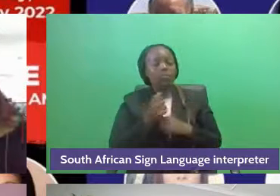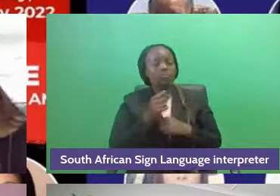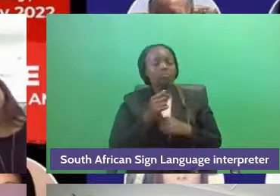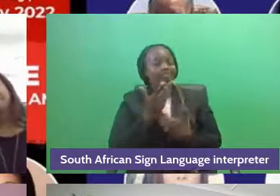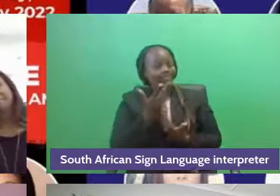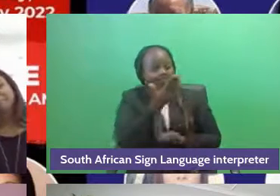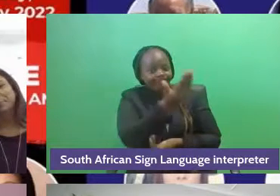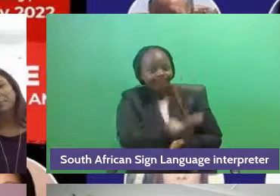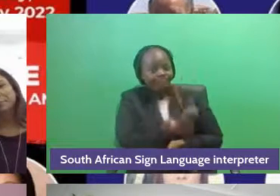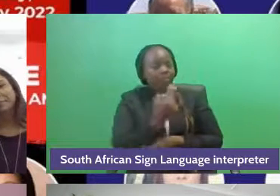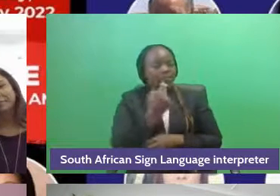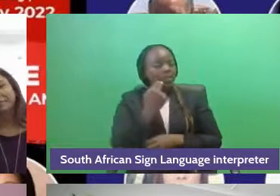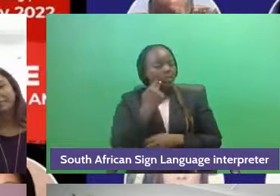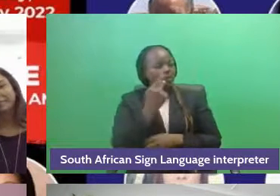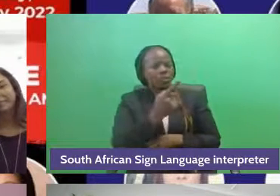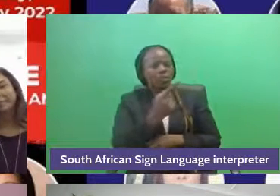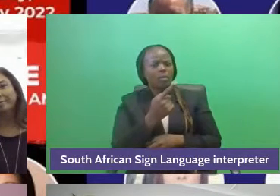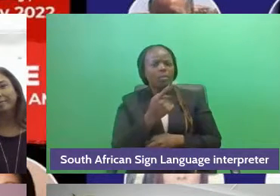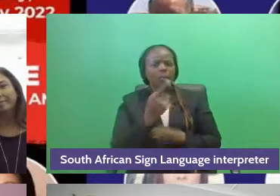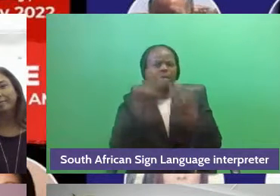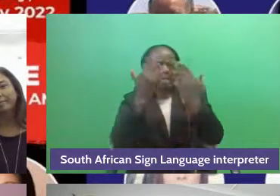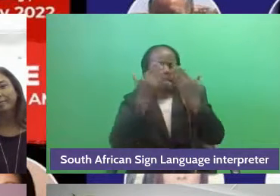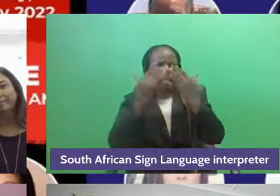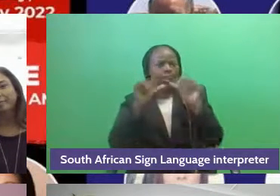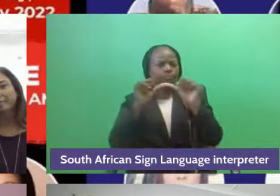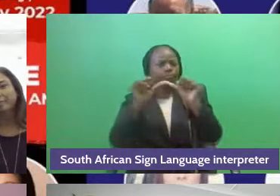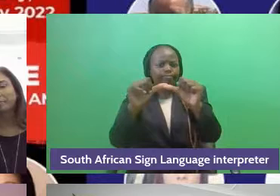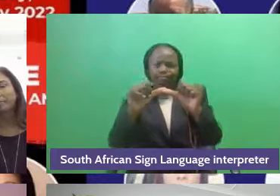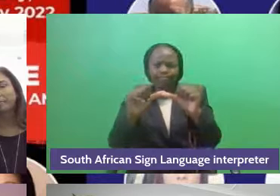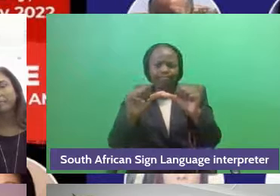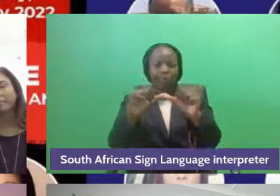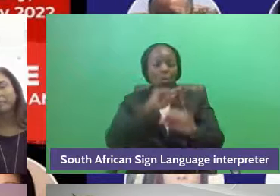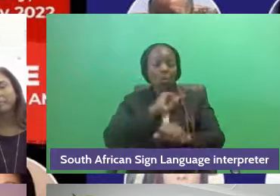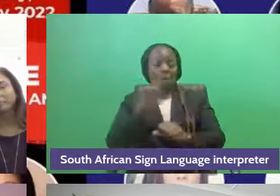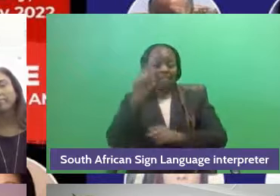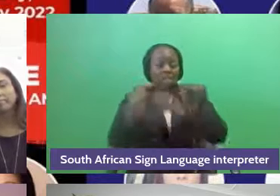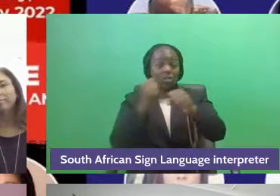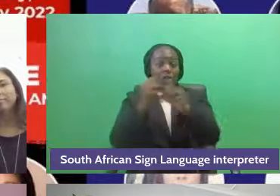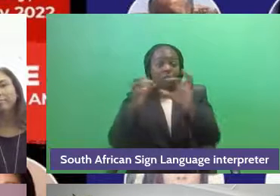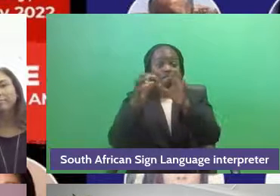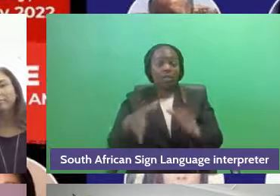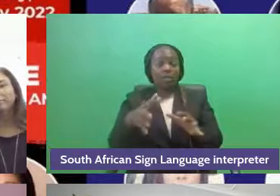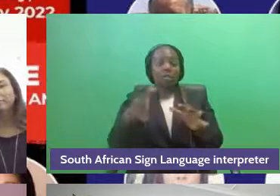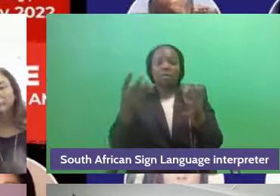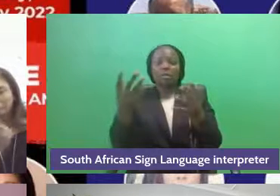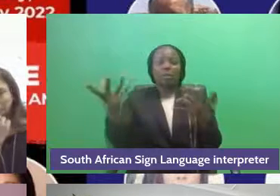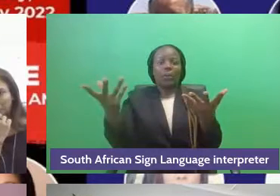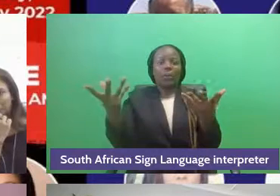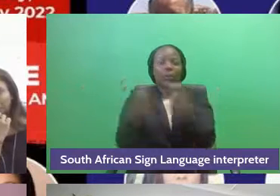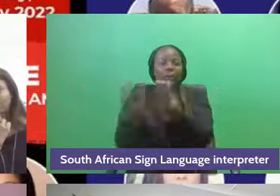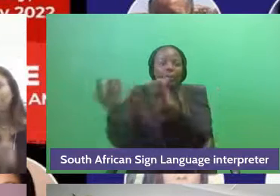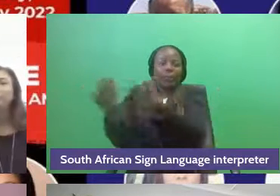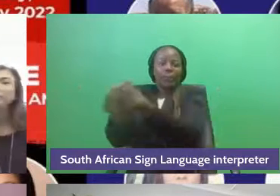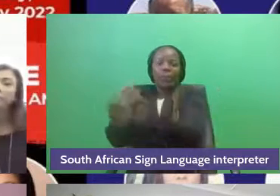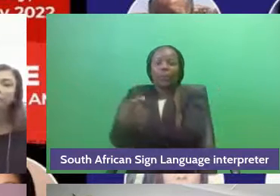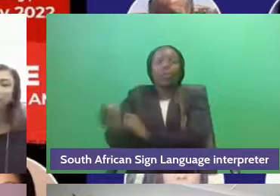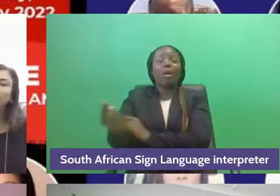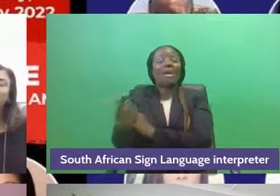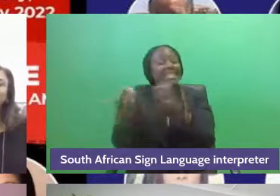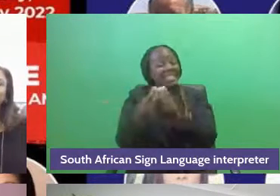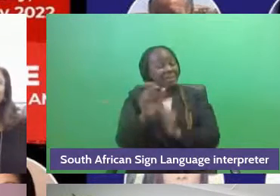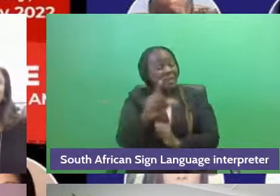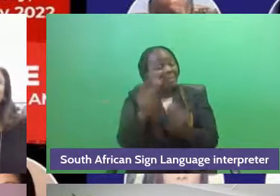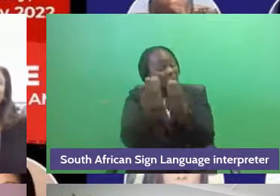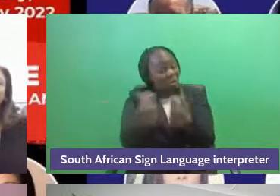you couldn't continue with your studies in the first year because there were no interpreters. So that is something that should be addressed,